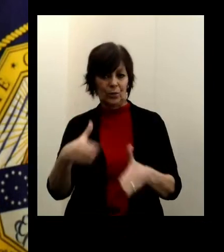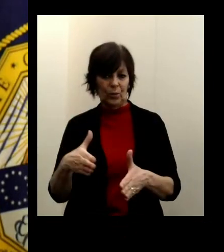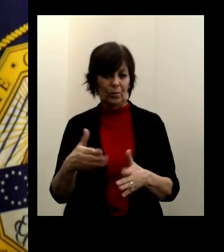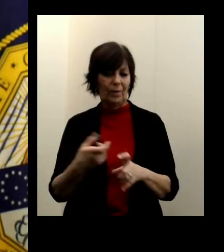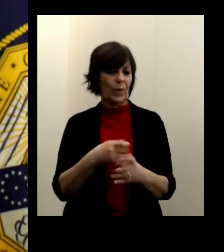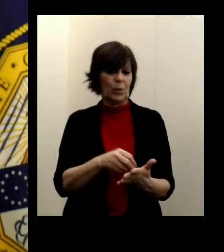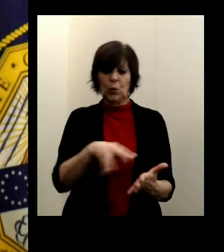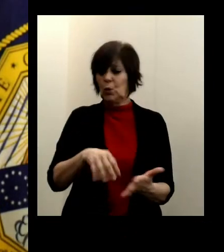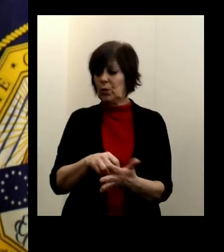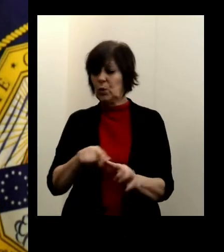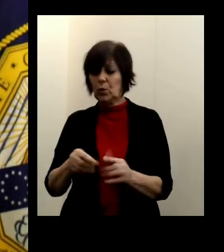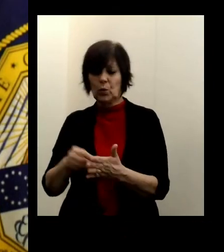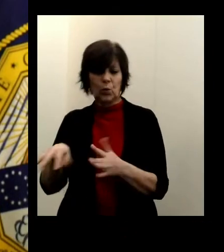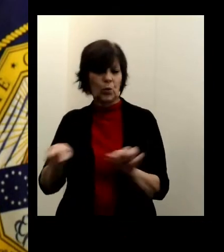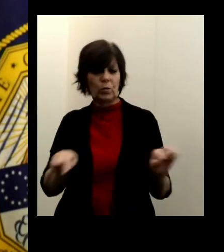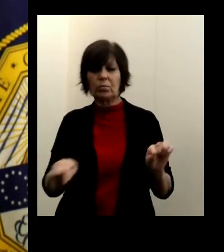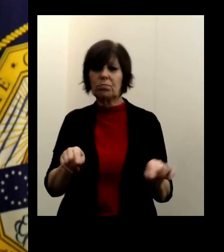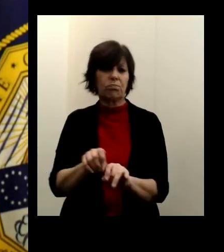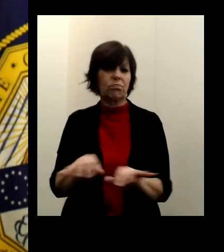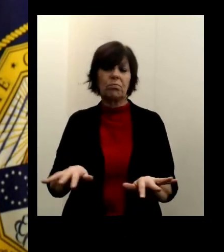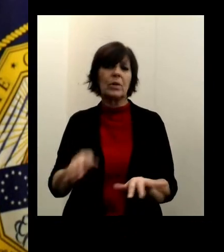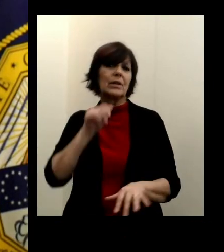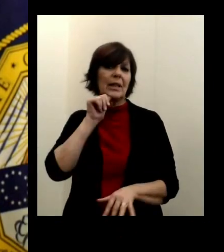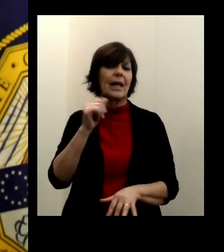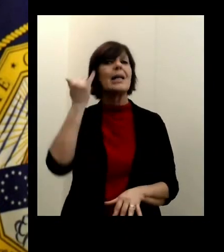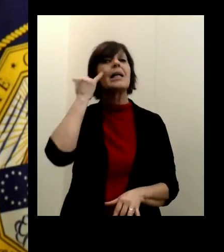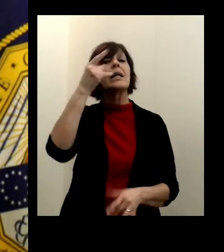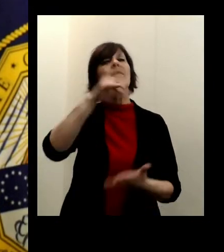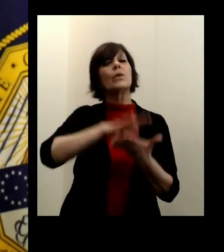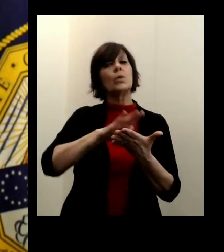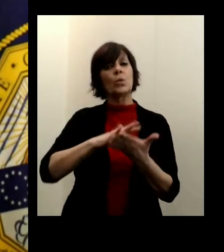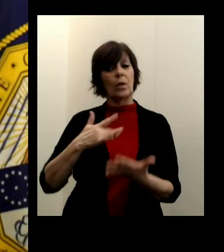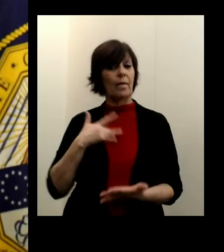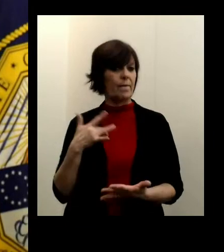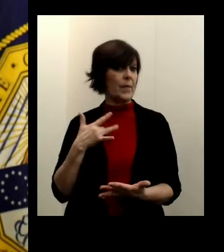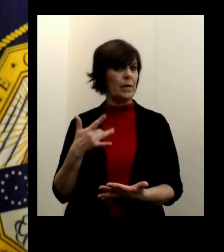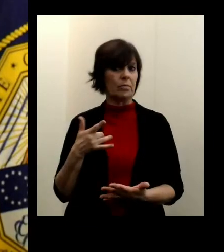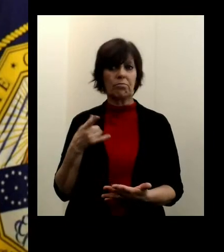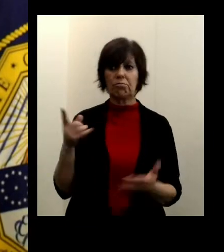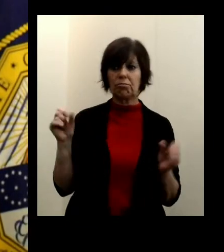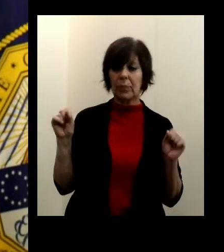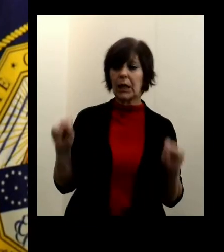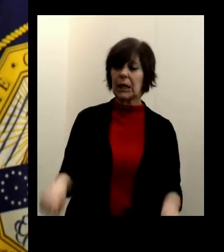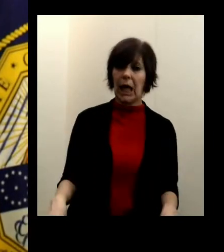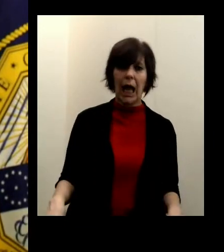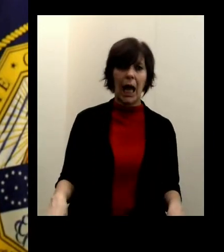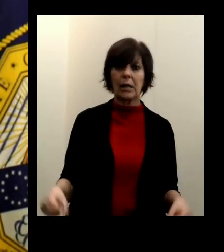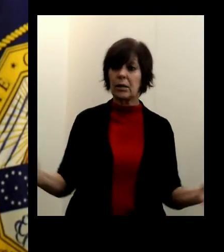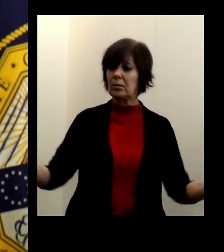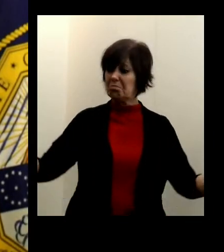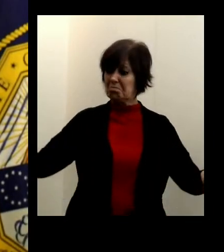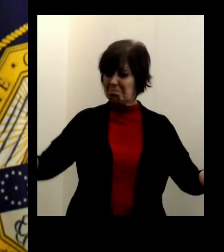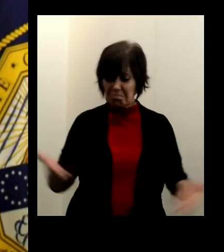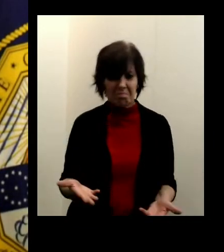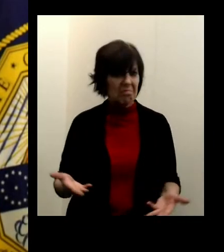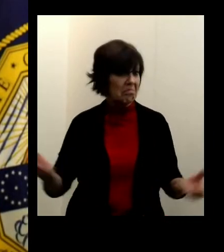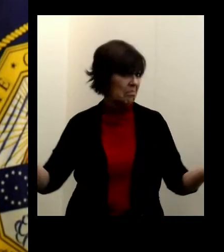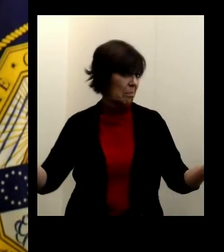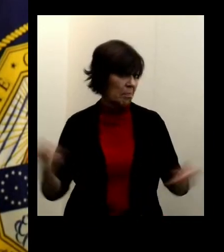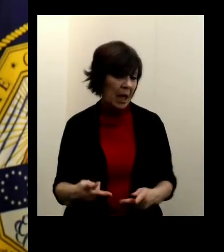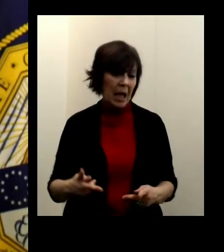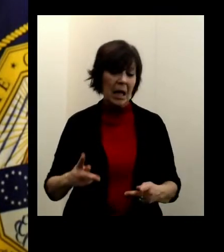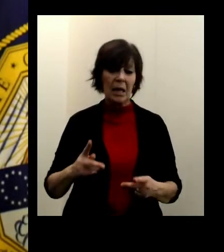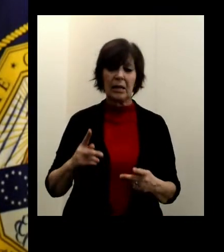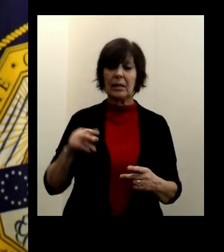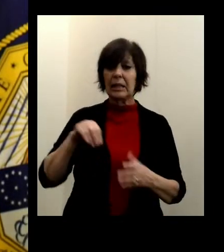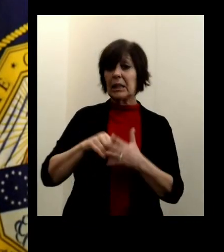to student. That if the schools feel that they are, able to undertake bringing people back and